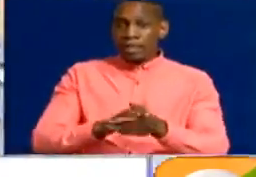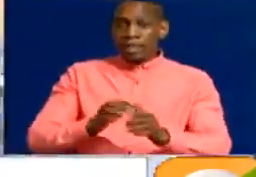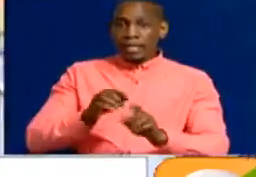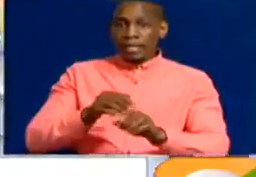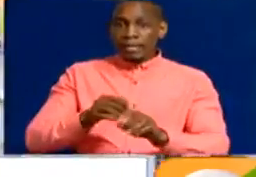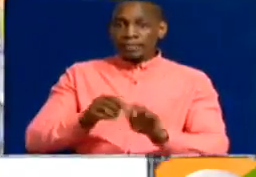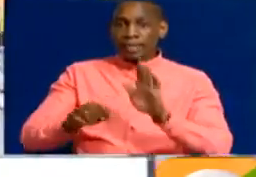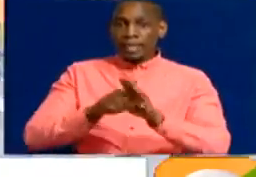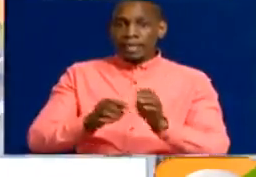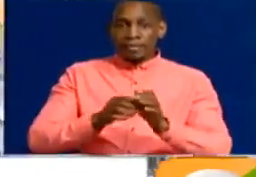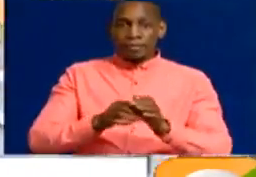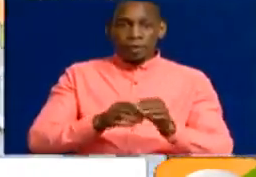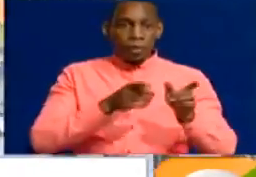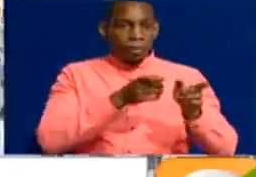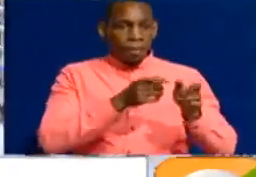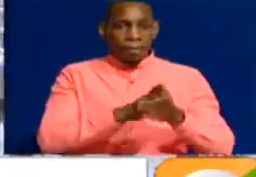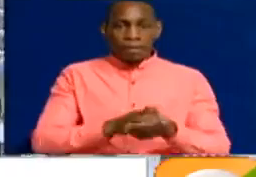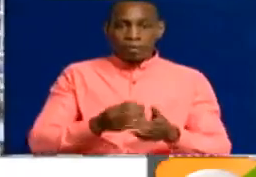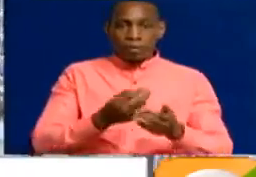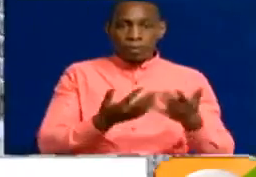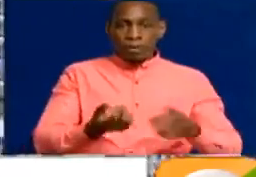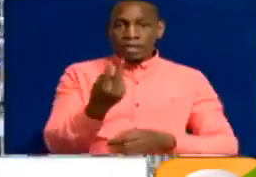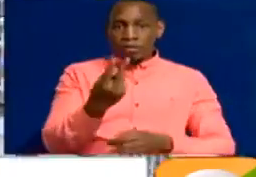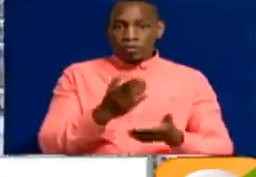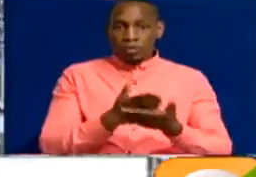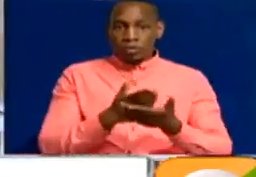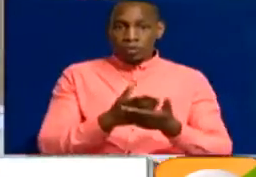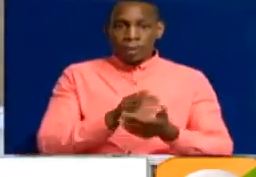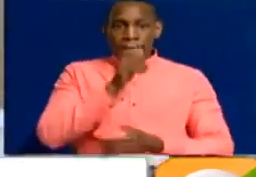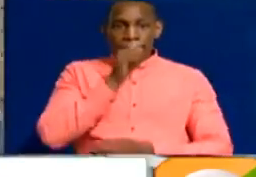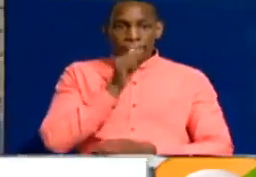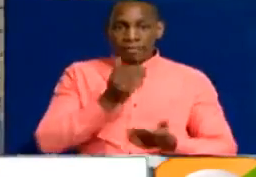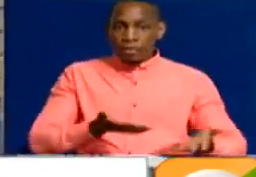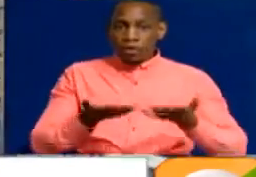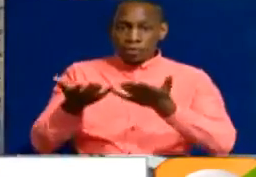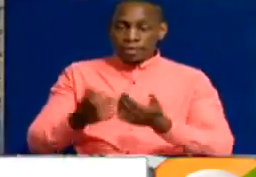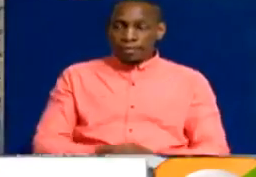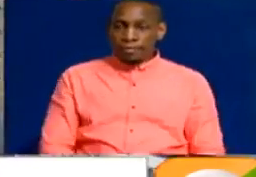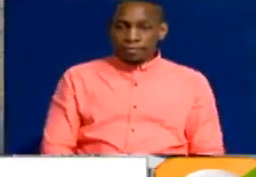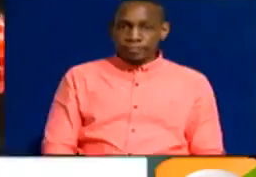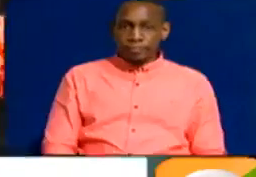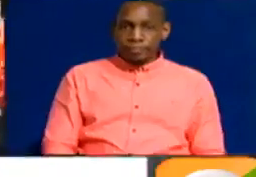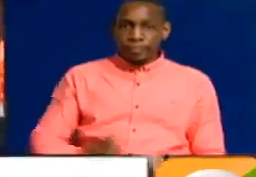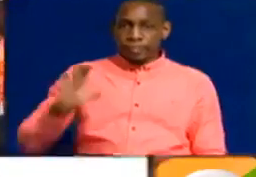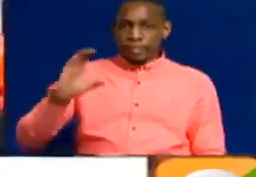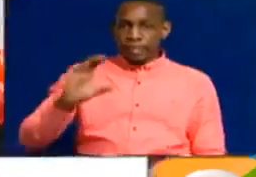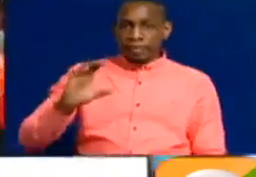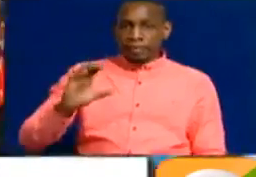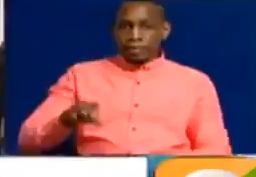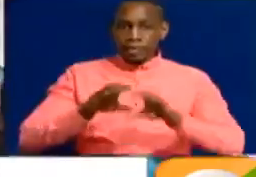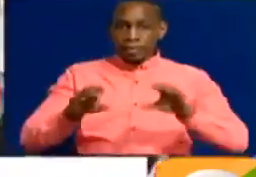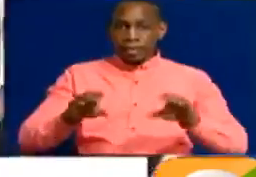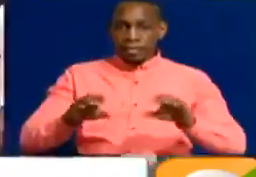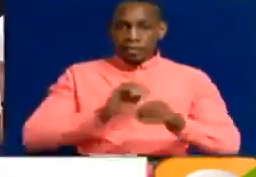the negative publicity it has received on the two products which are under its private offers. The Capital Markets Authority